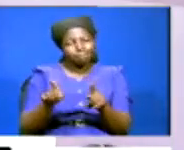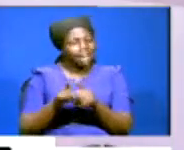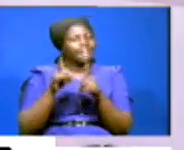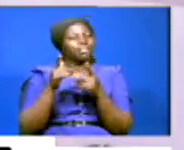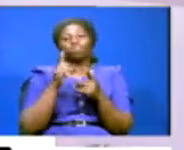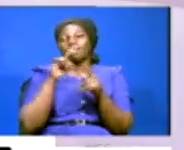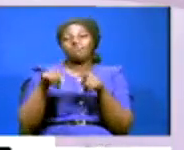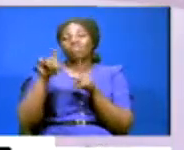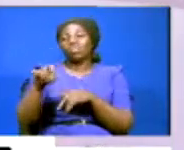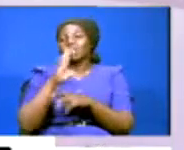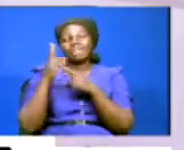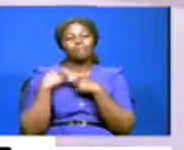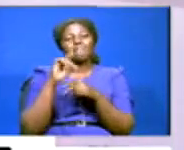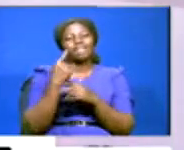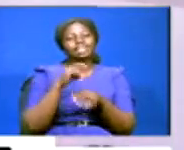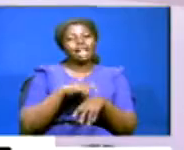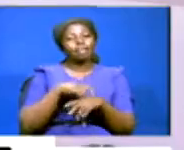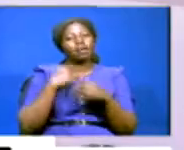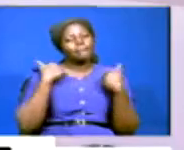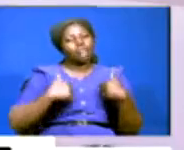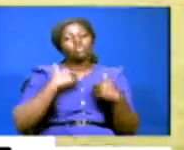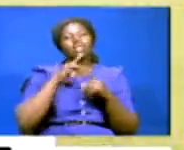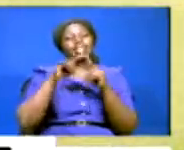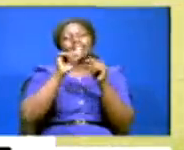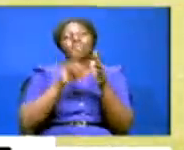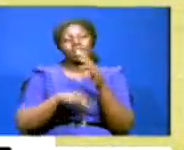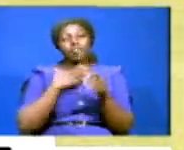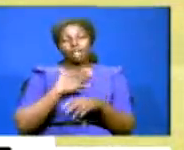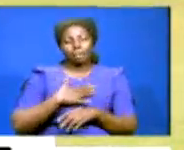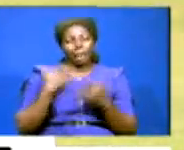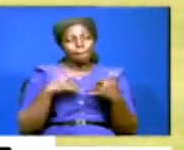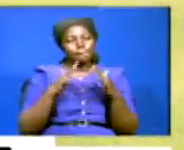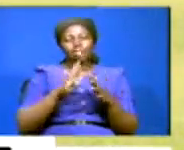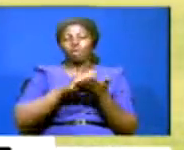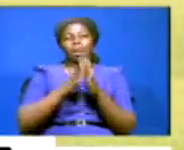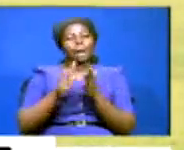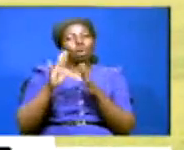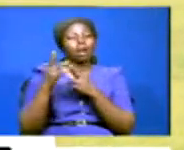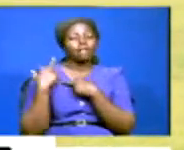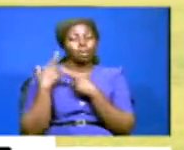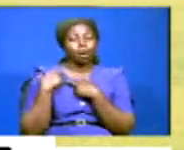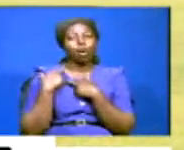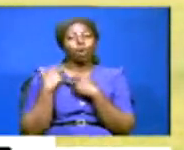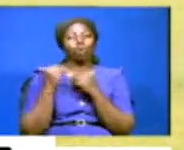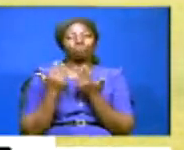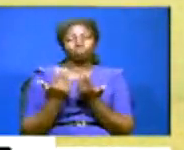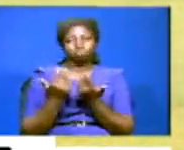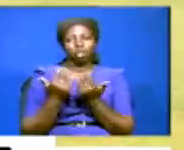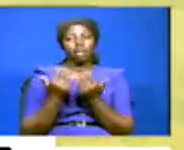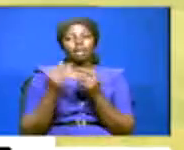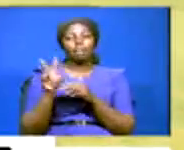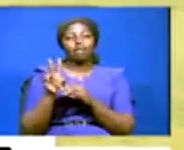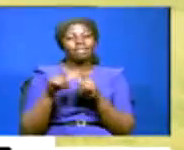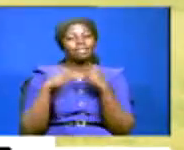So kwa mara ya kwanza nasema labda pia nataka wachezaji wangu wajibike tena zaidi. The draw saw the two teams remain in the 10th place in